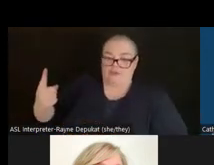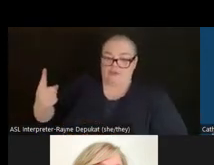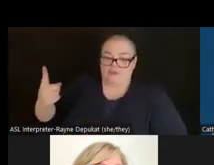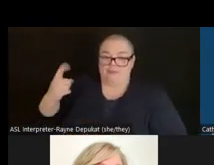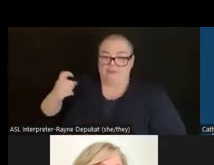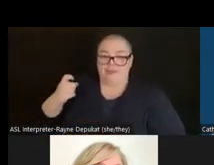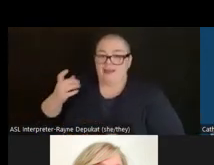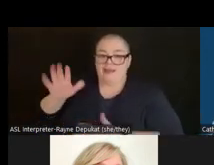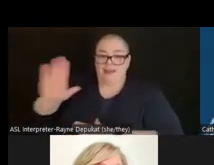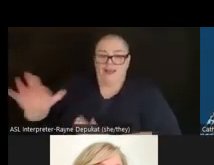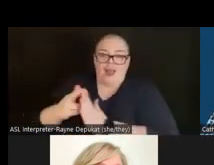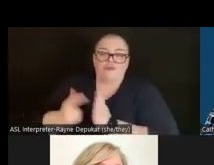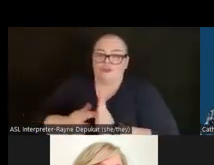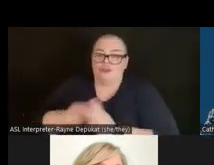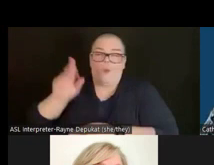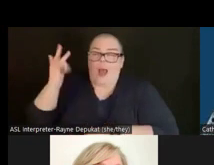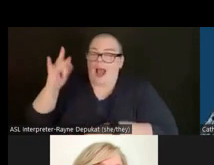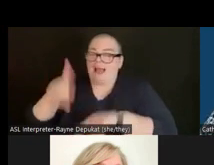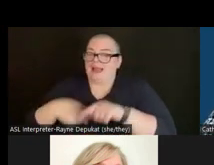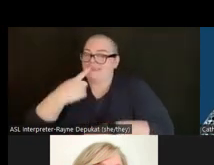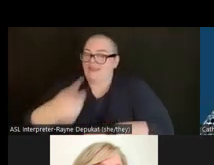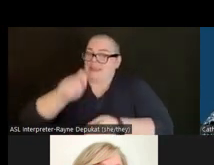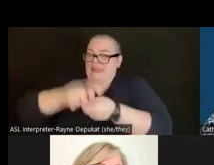are exactly.